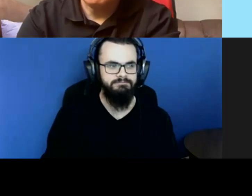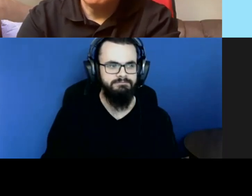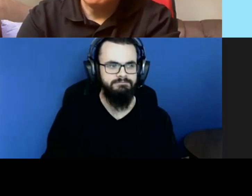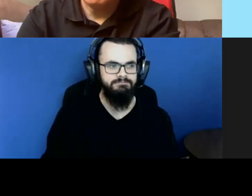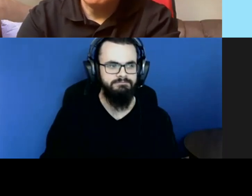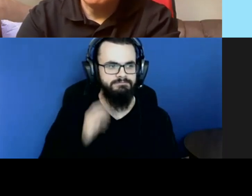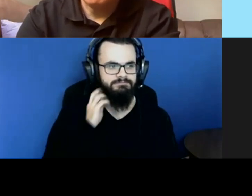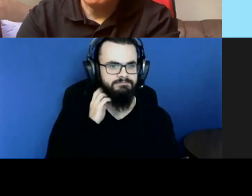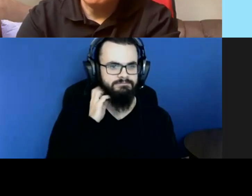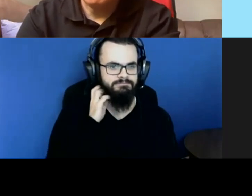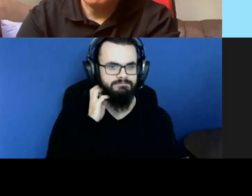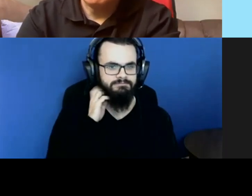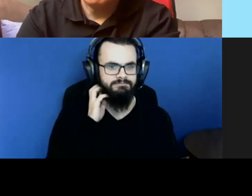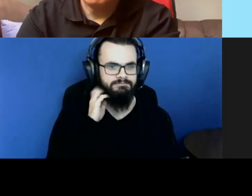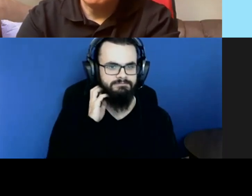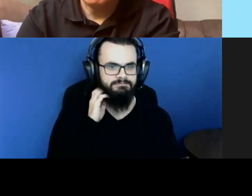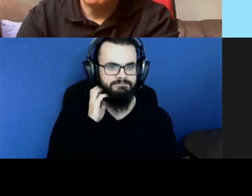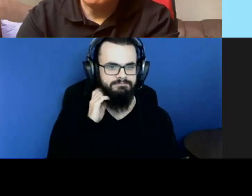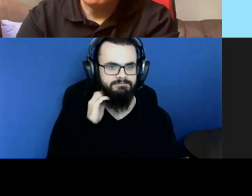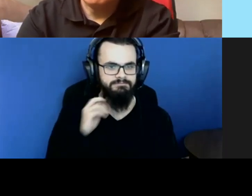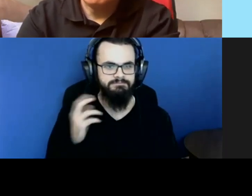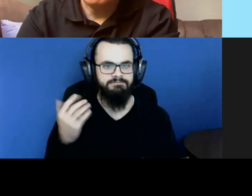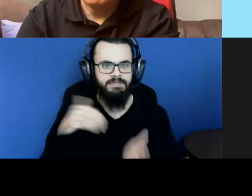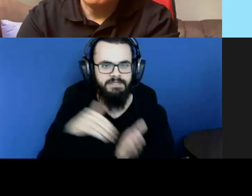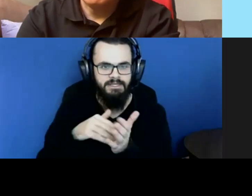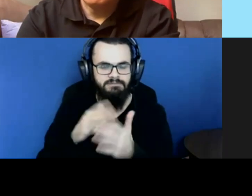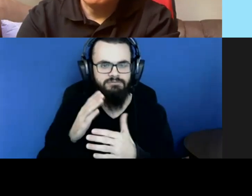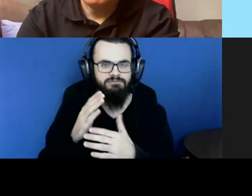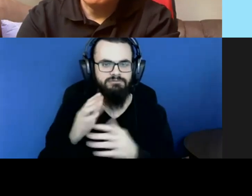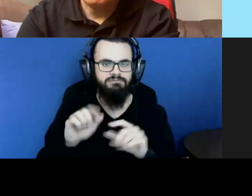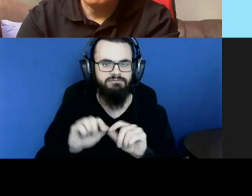So I am gonna share my screen one more time.